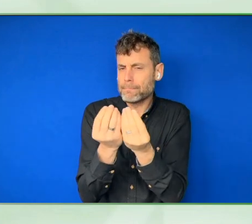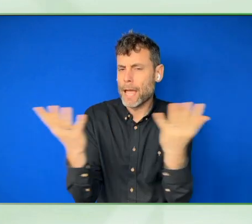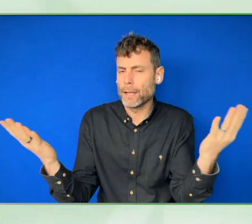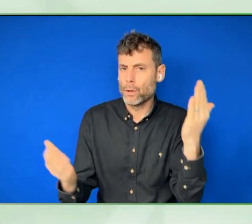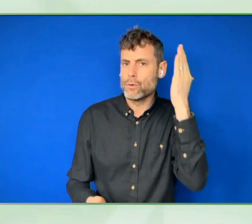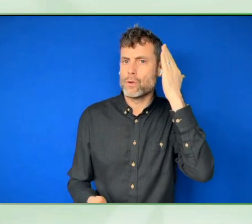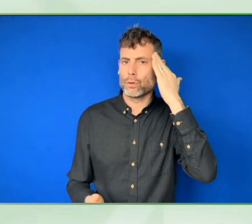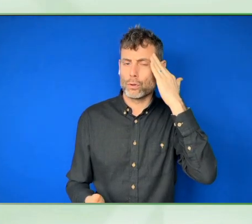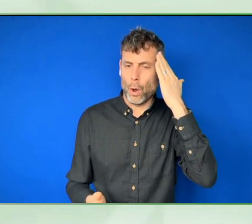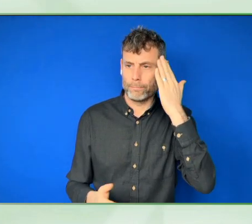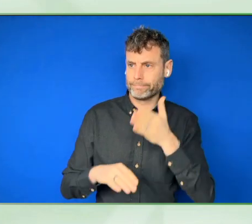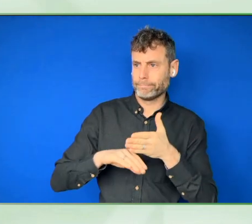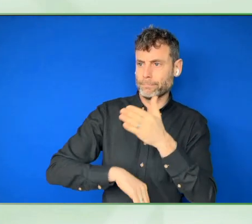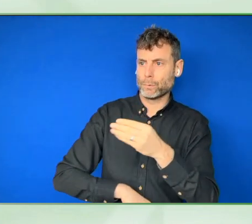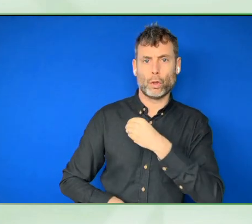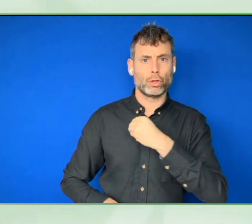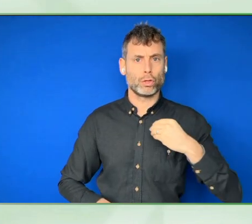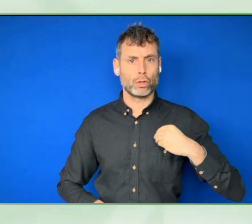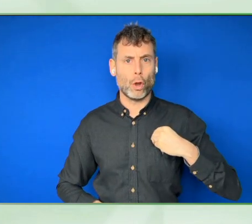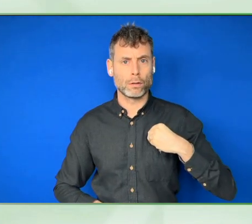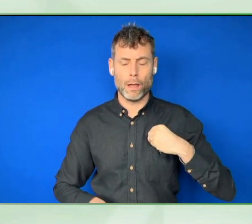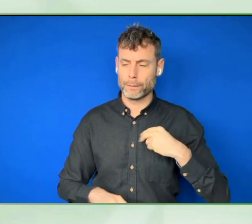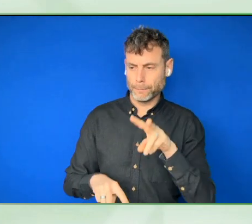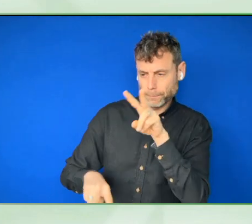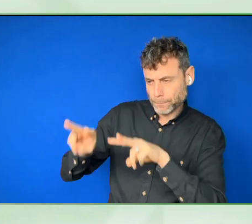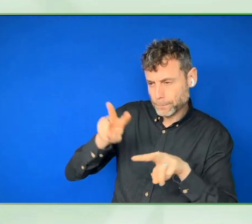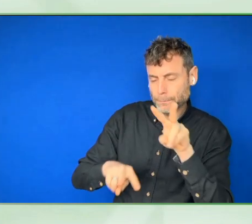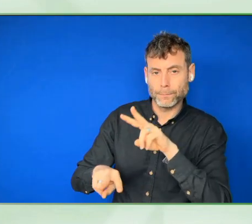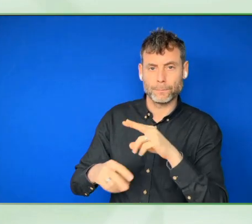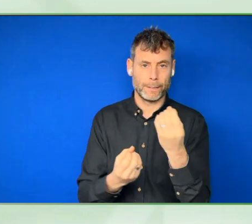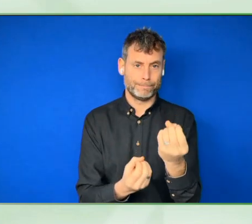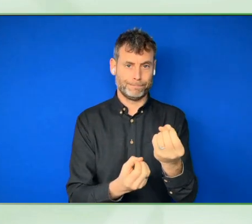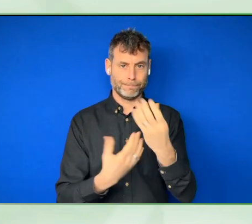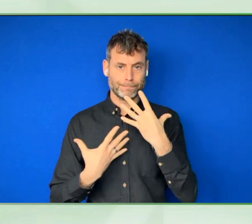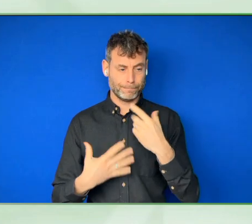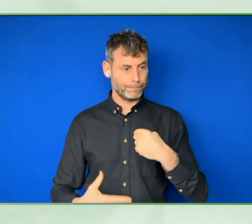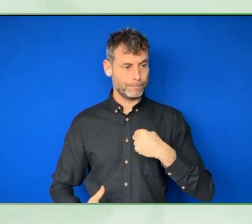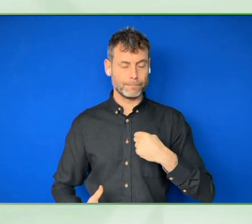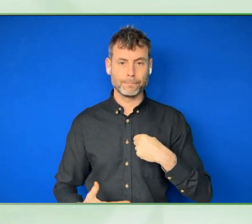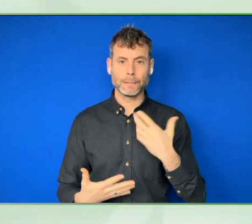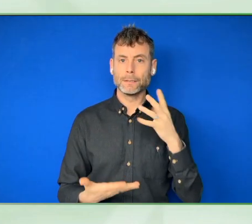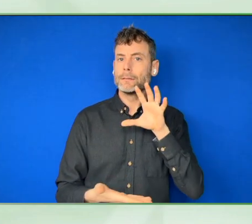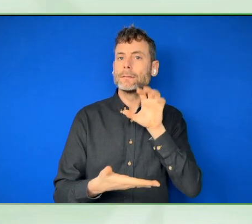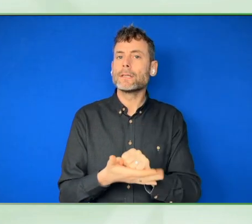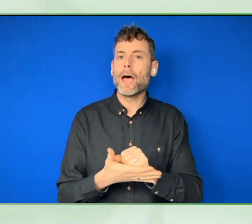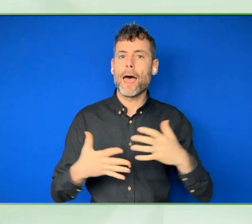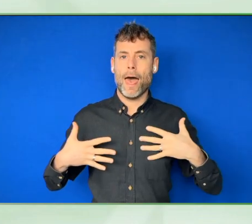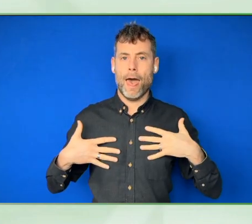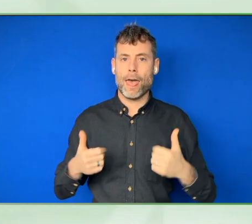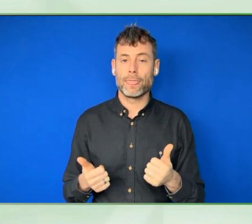remember when I was diagnosed with a genetic condition that is decreasing my vision over